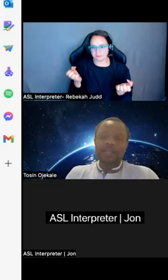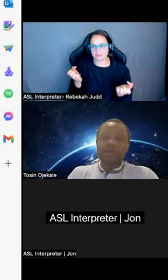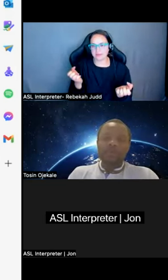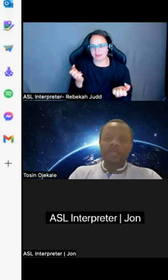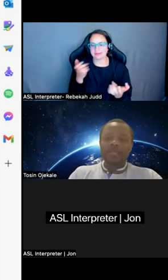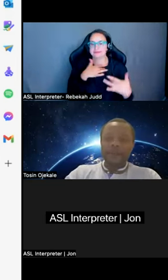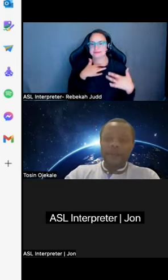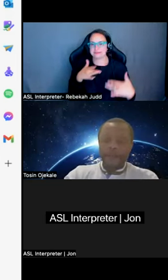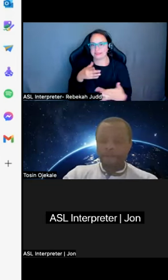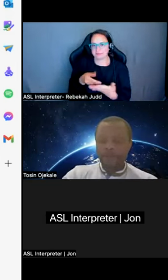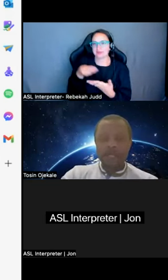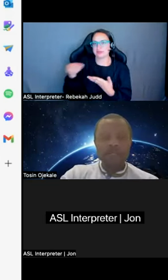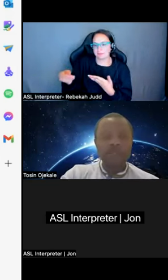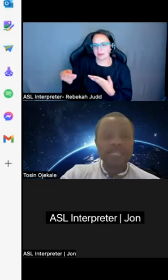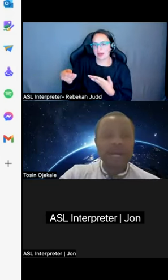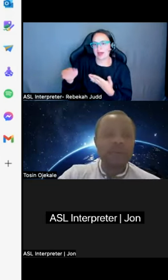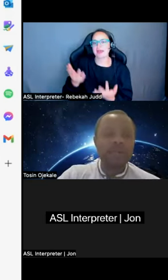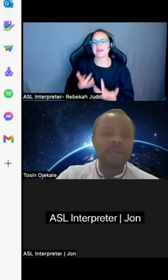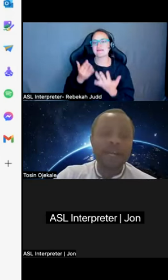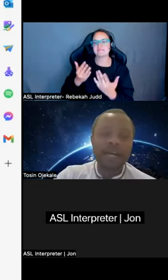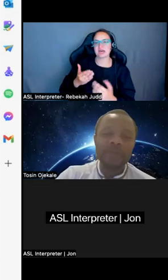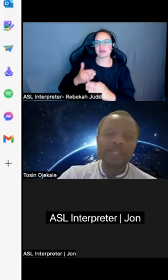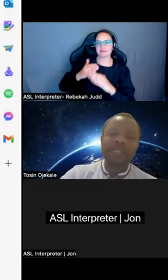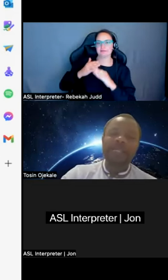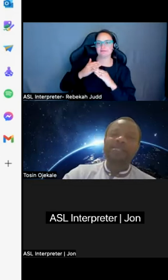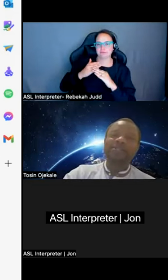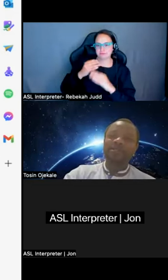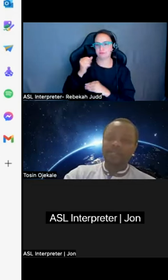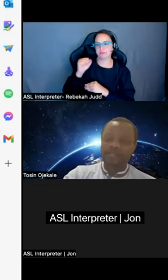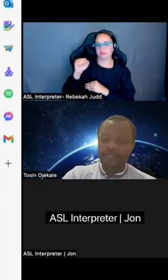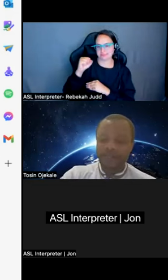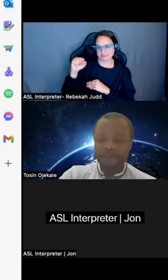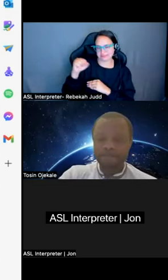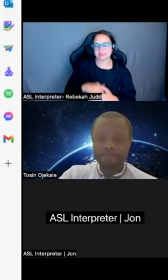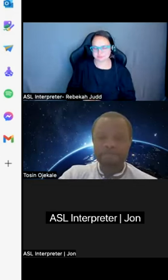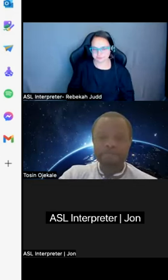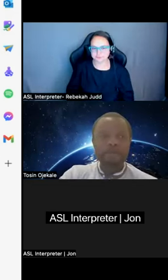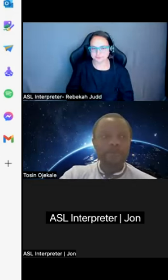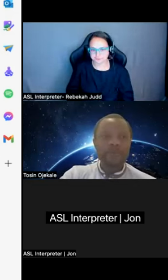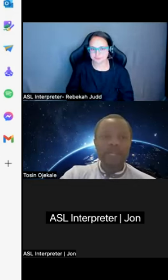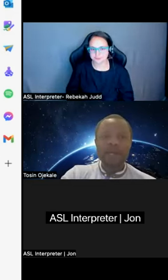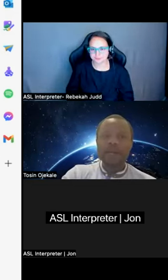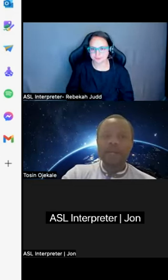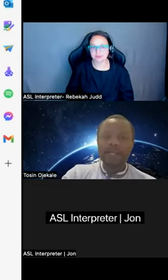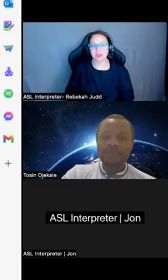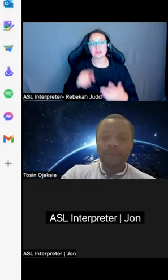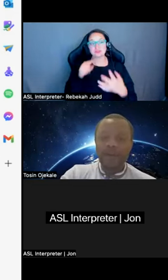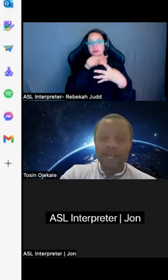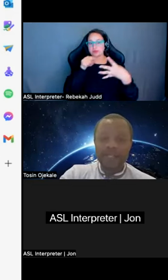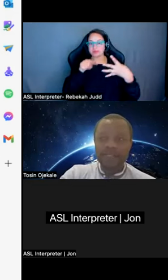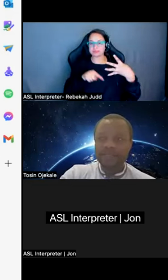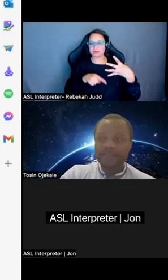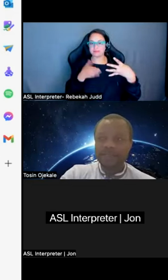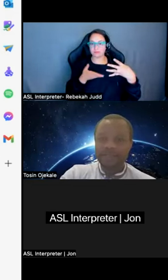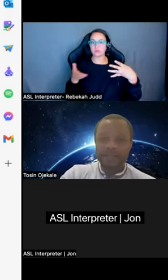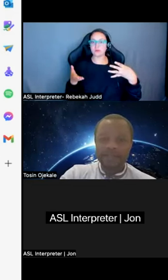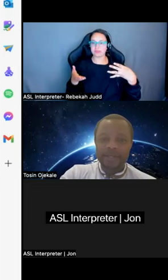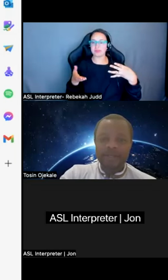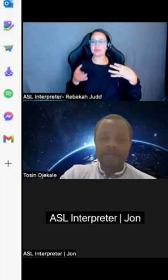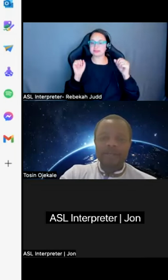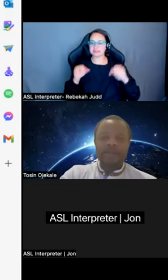resistant equipment, okay? So these are what fire risk sources. All right, let's move ahead.